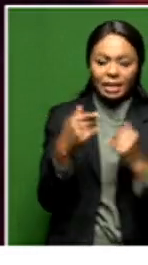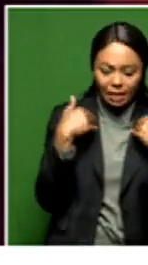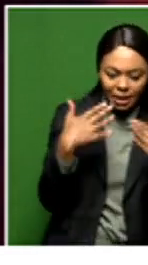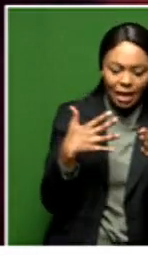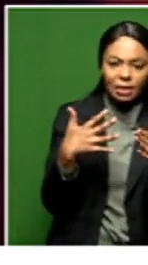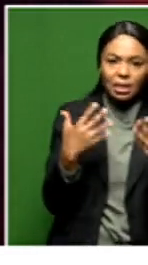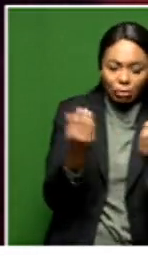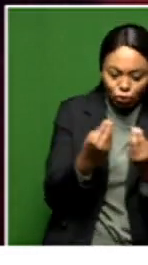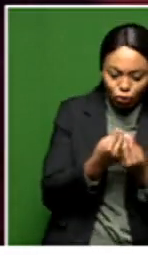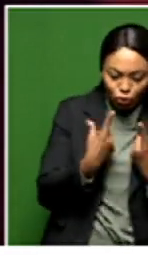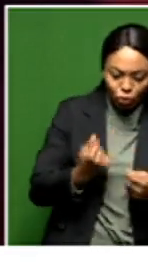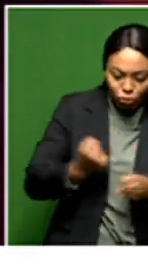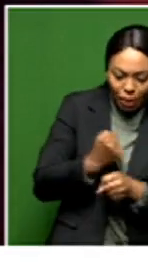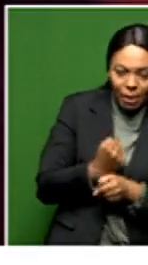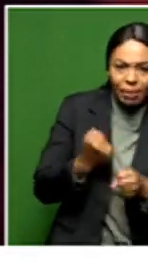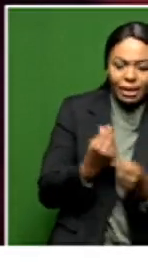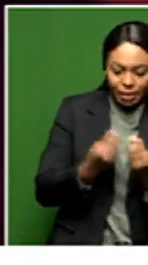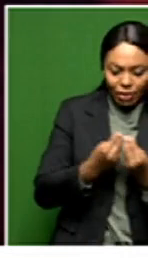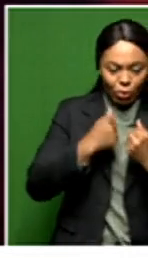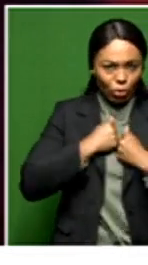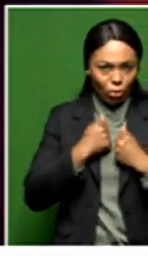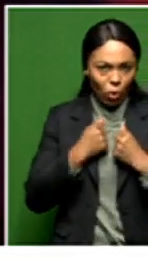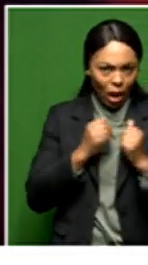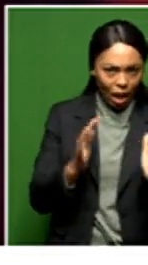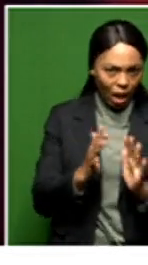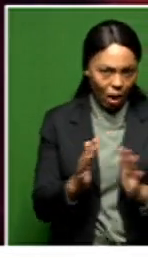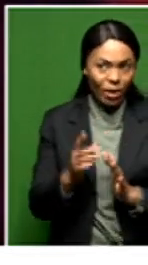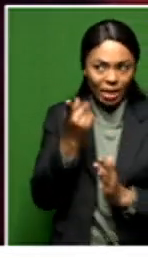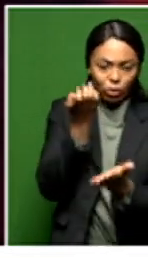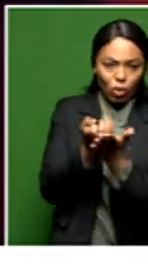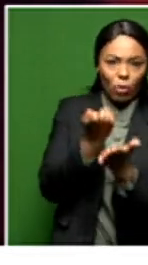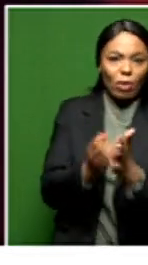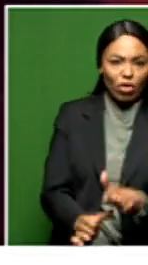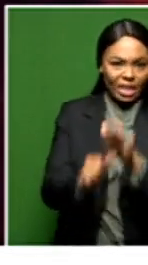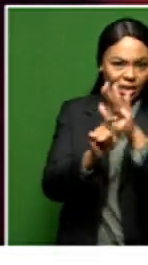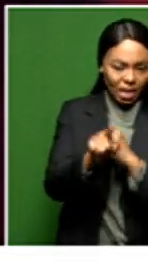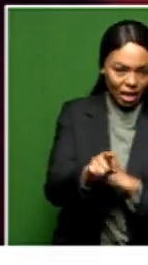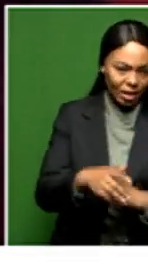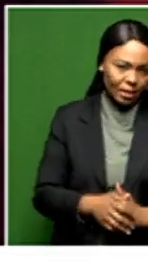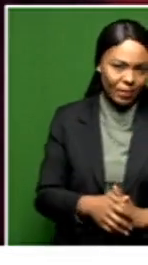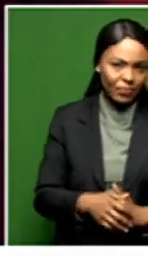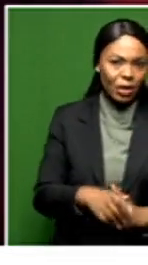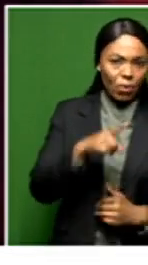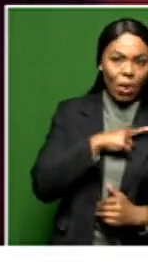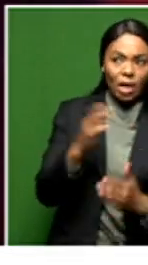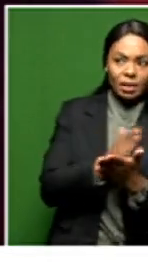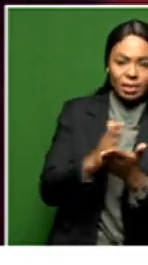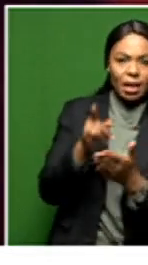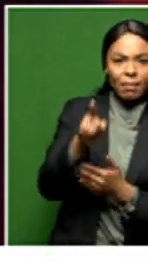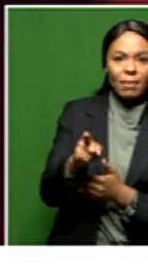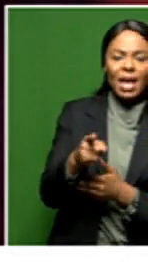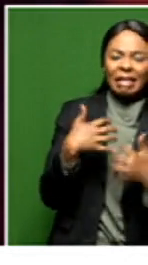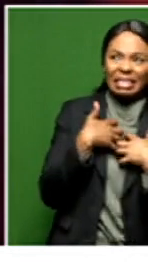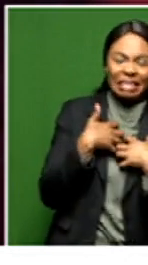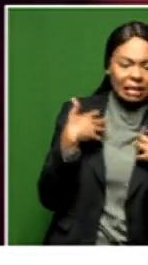side hustle? And we said, it's called your economic potential. There are some households that are seriously financially